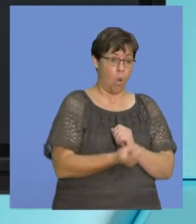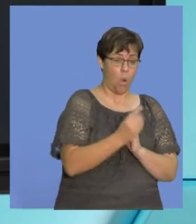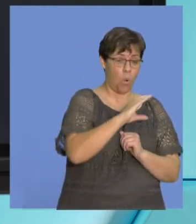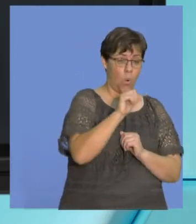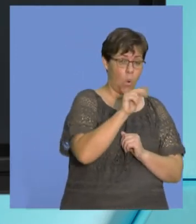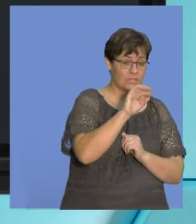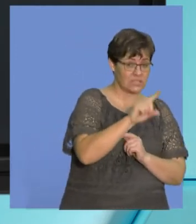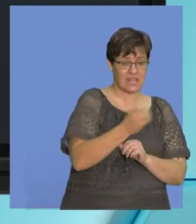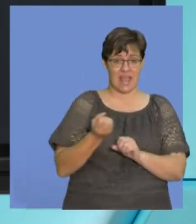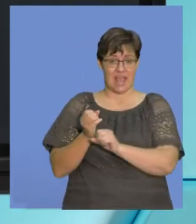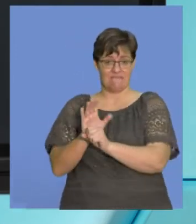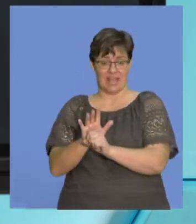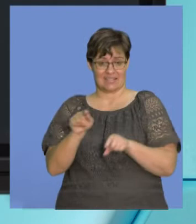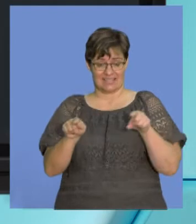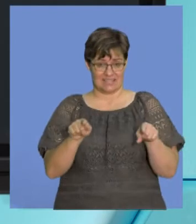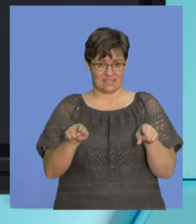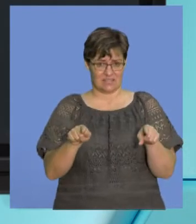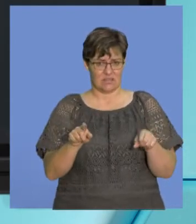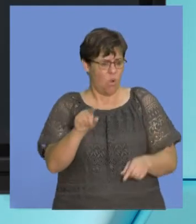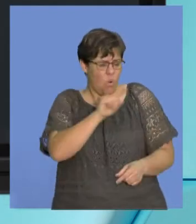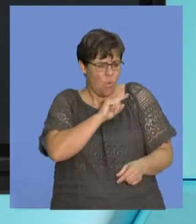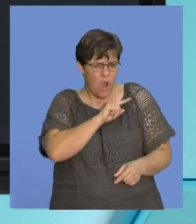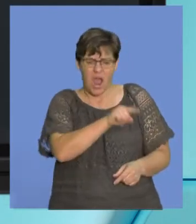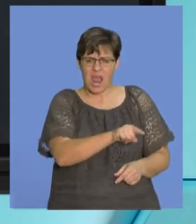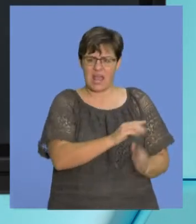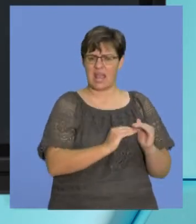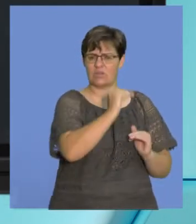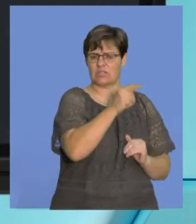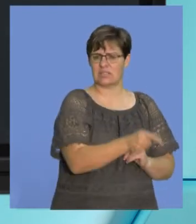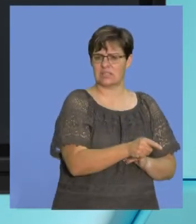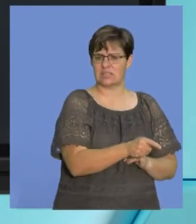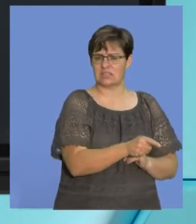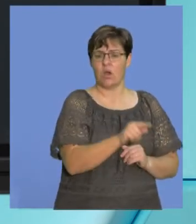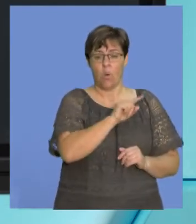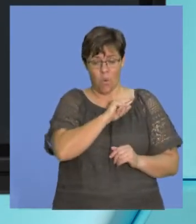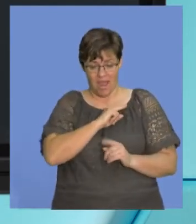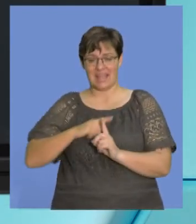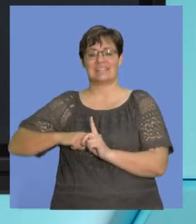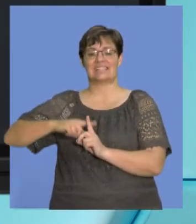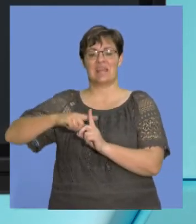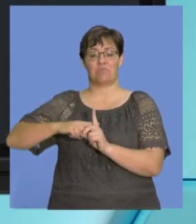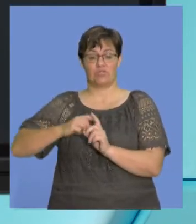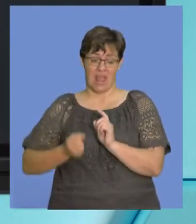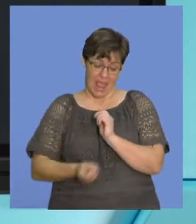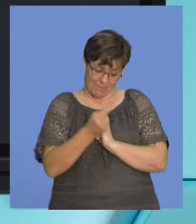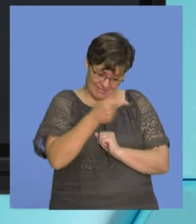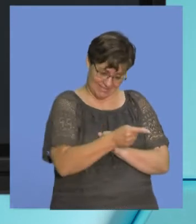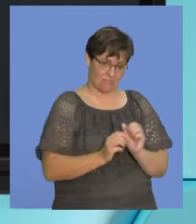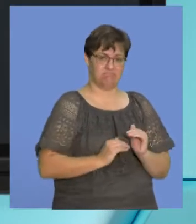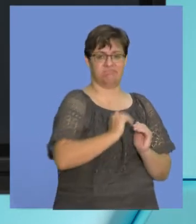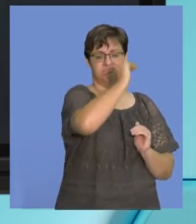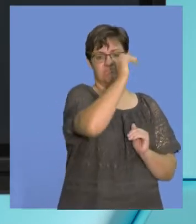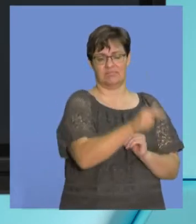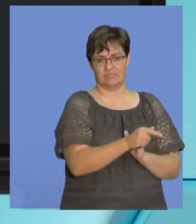effect, which we need to understand. So why does the enzyme activity increase? It's because the temperature is causing that